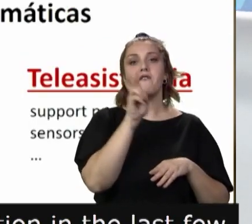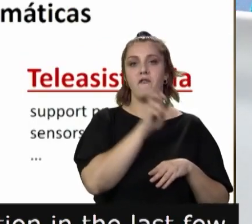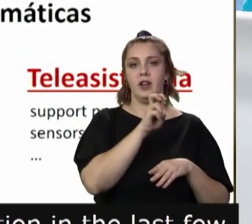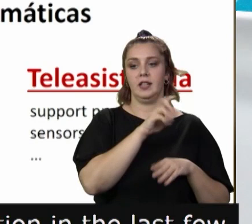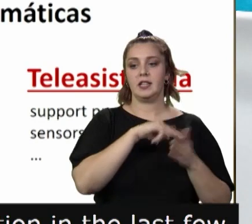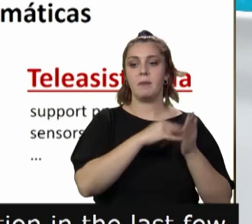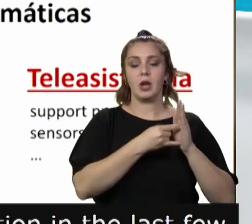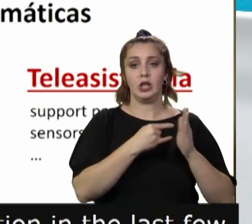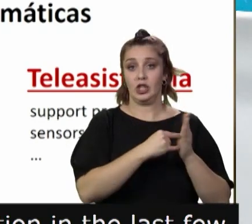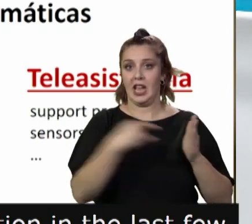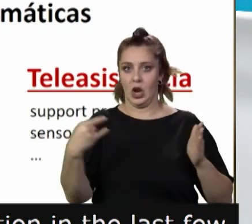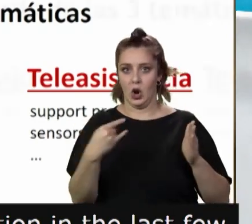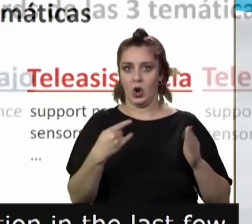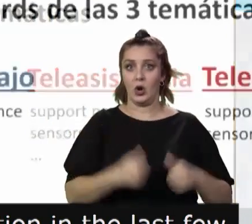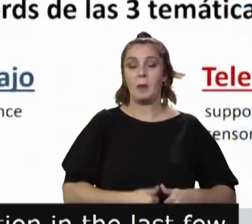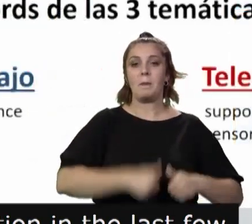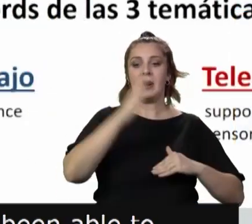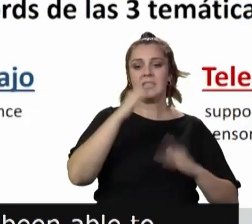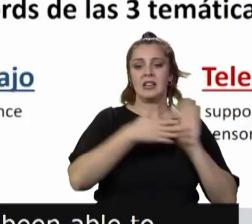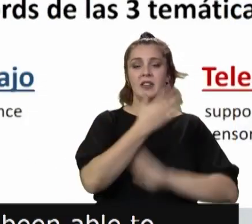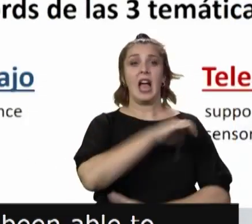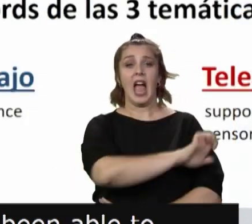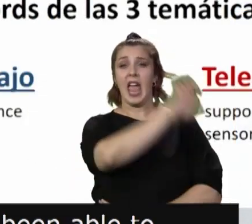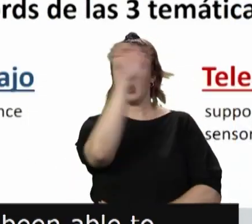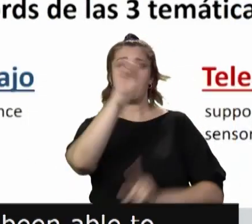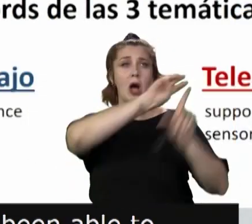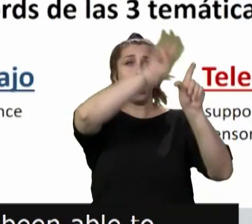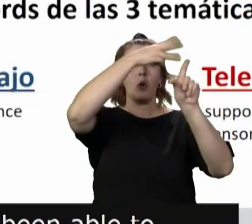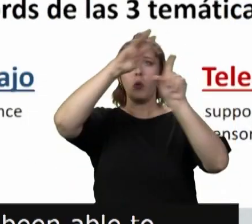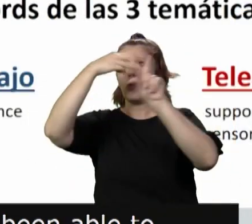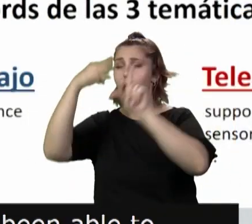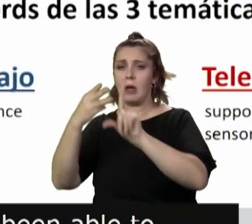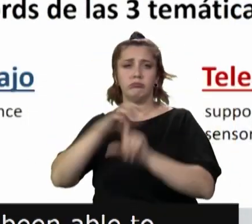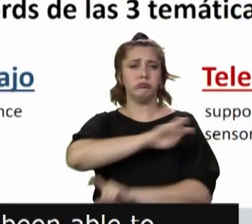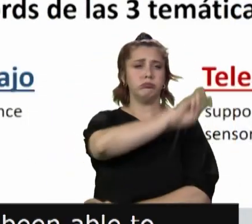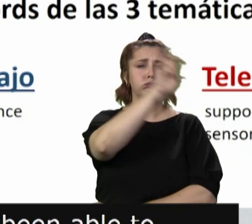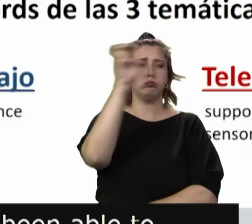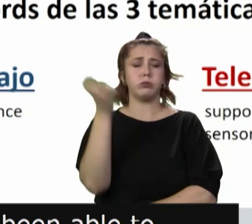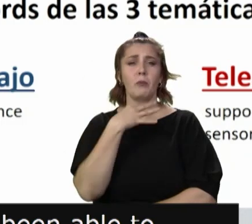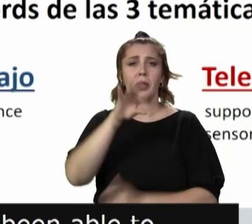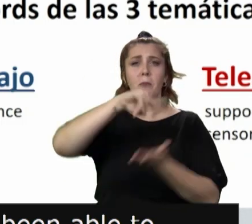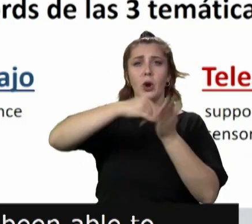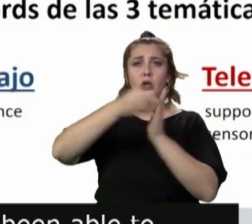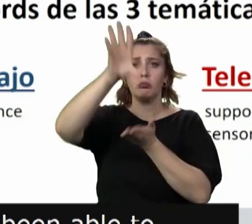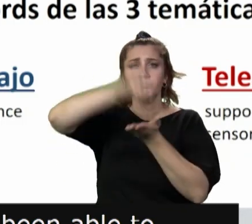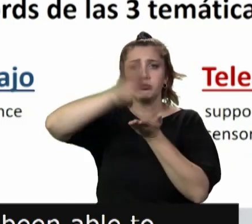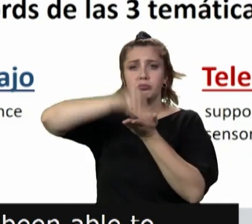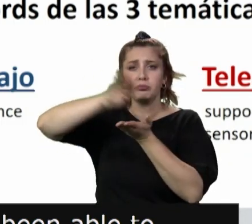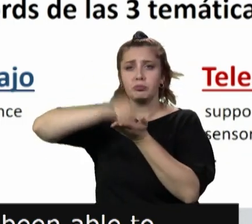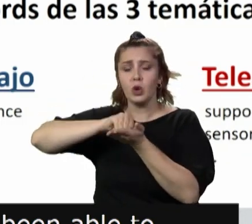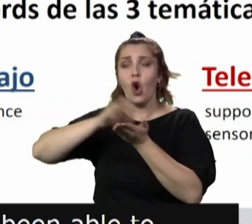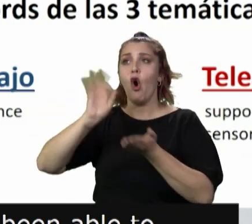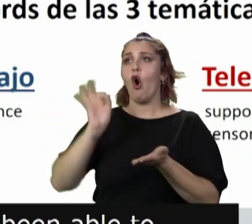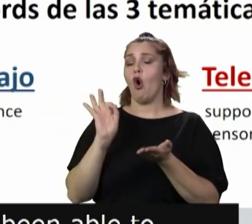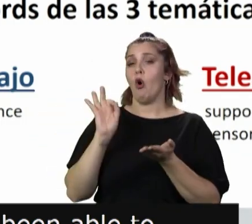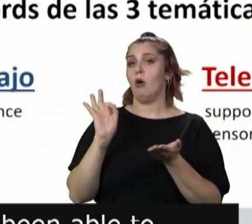250 sources for technological projects in all of Europe, different websites where all of